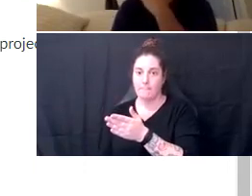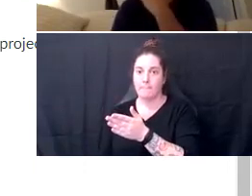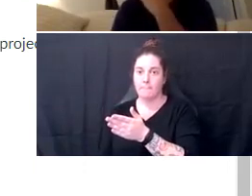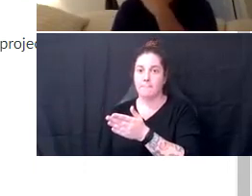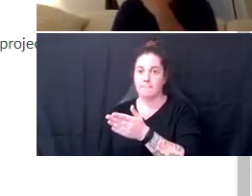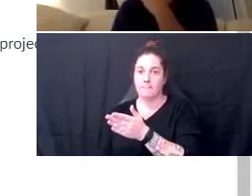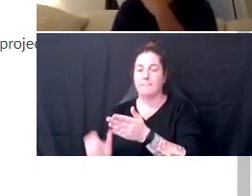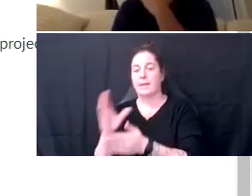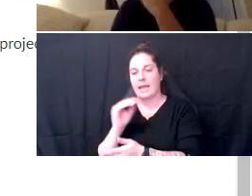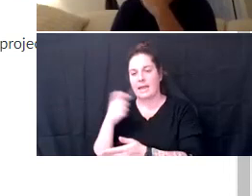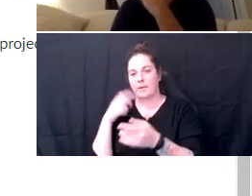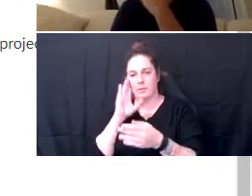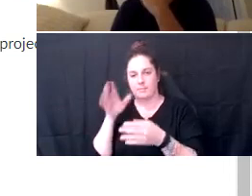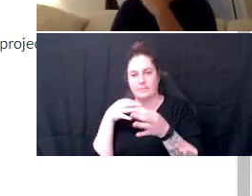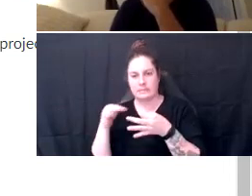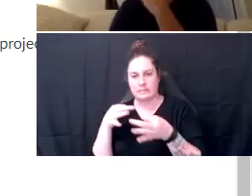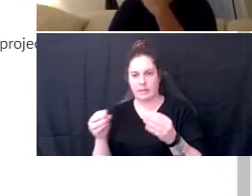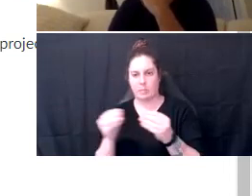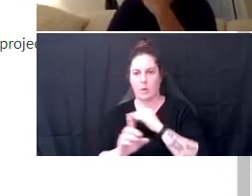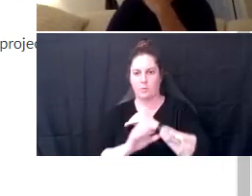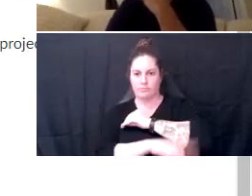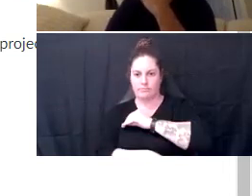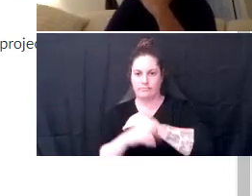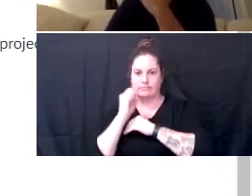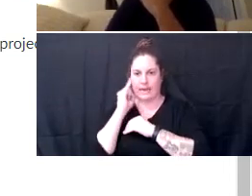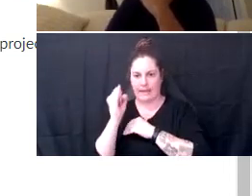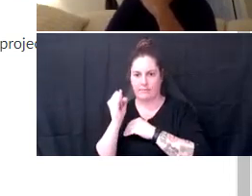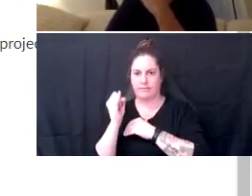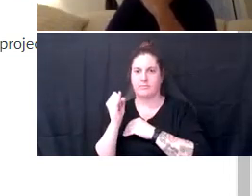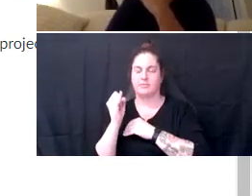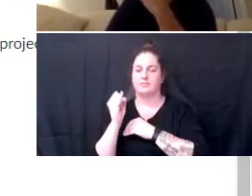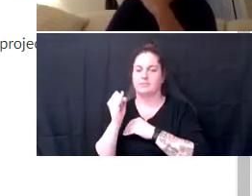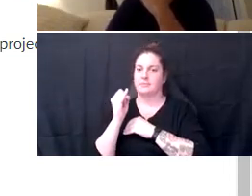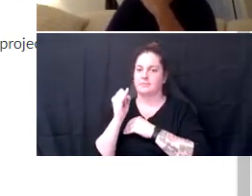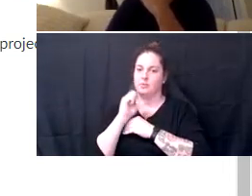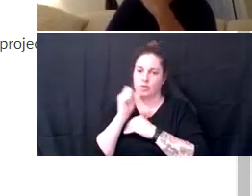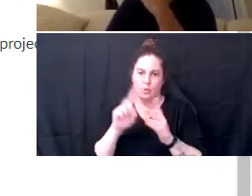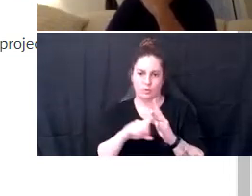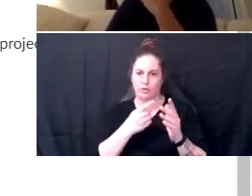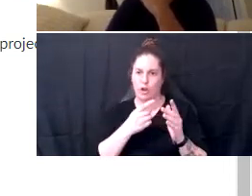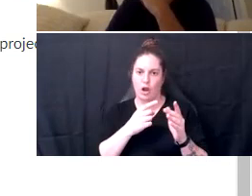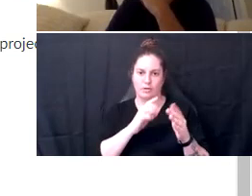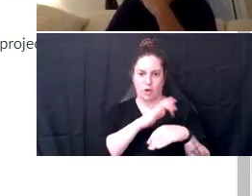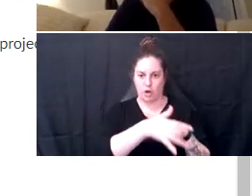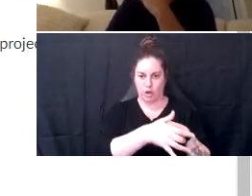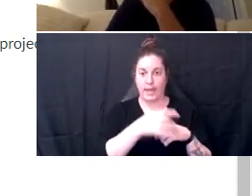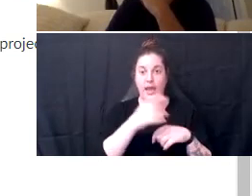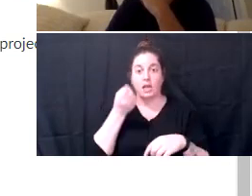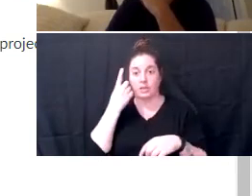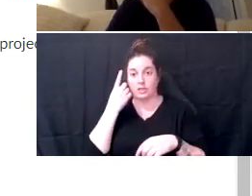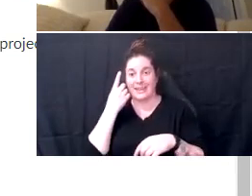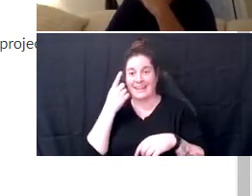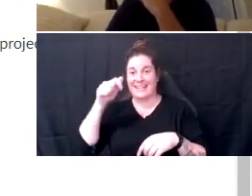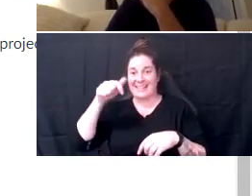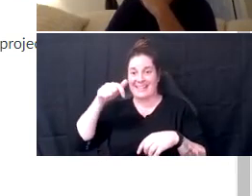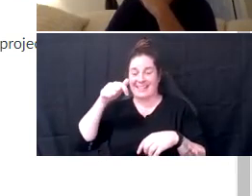this deadline. But that's why I'm getting you started early, especially if you're in both classes. You have to do this twice